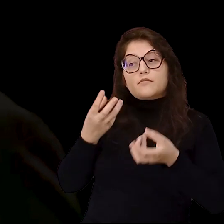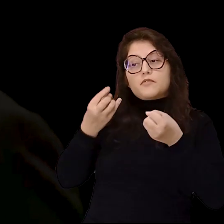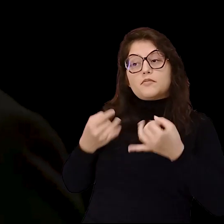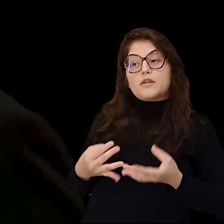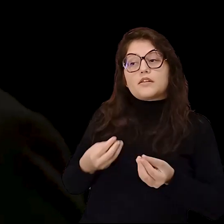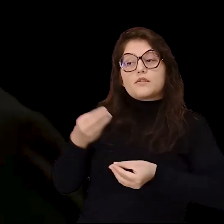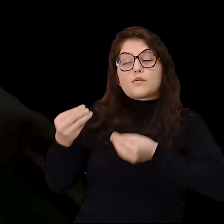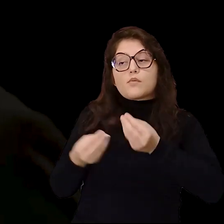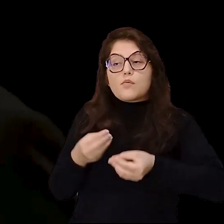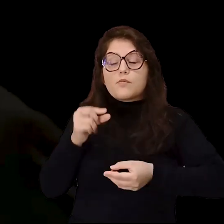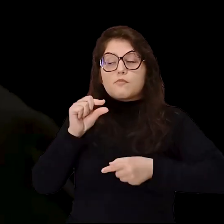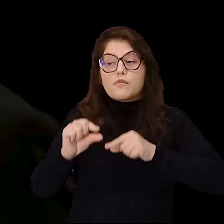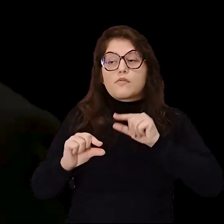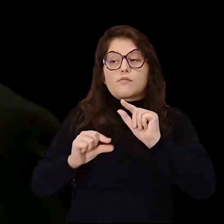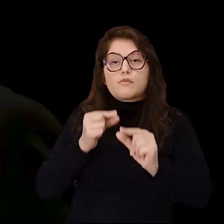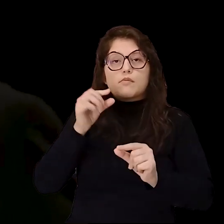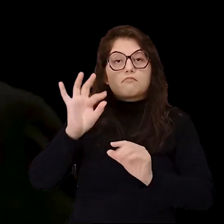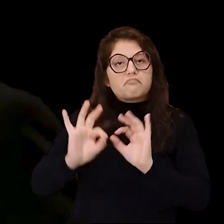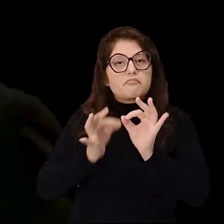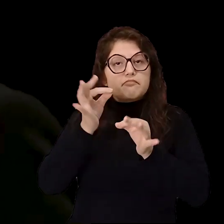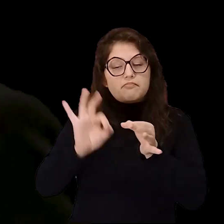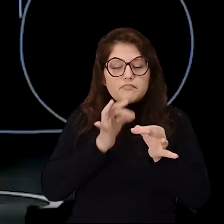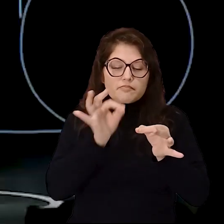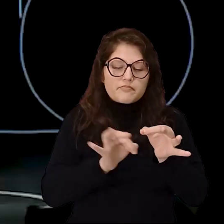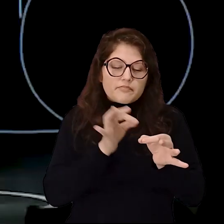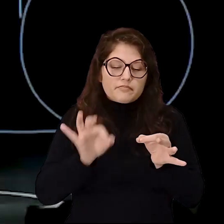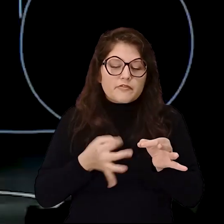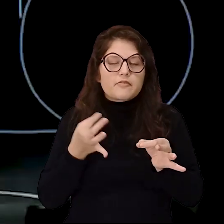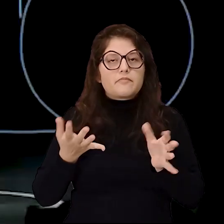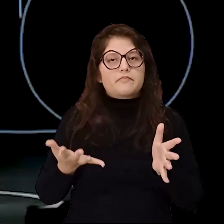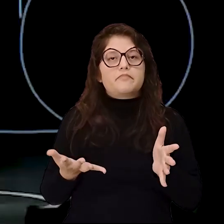little things from yarn.